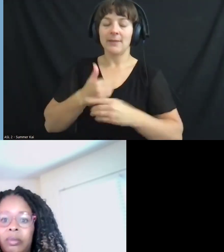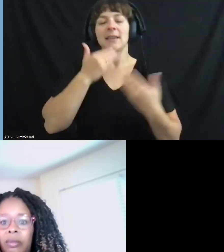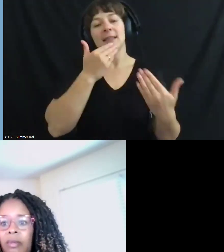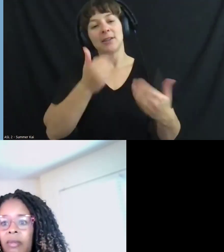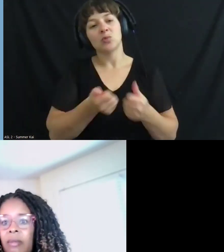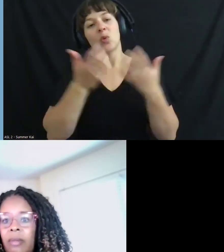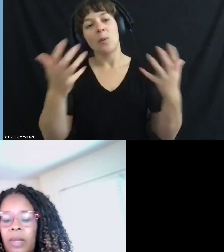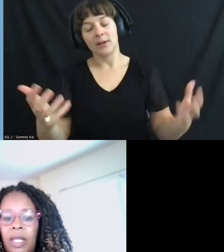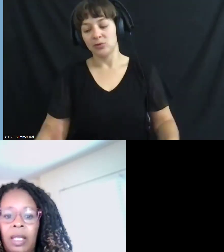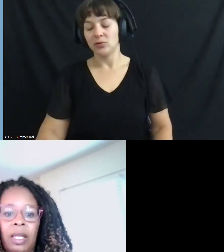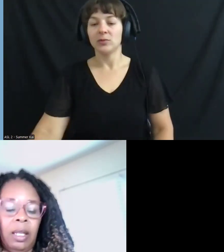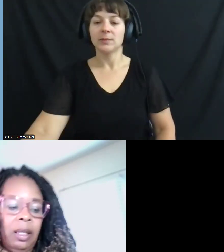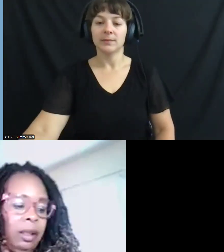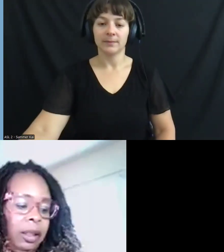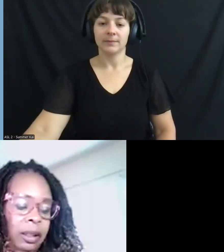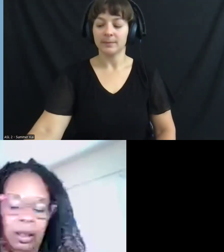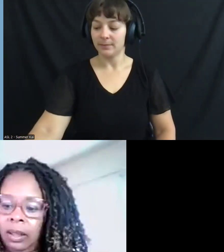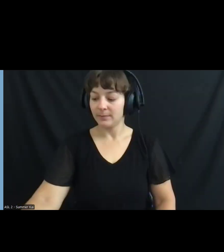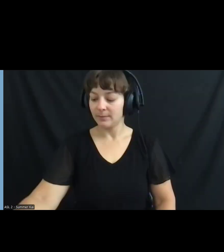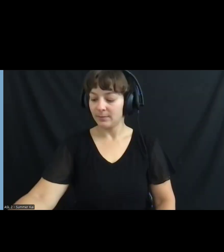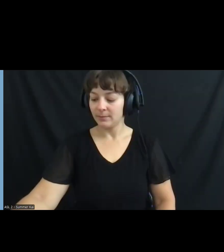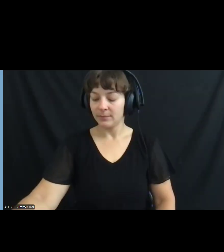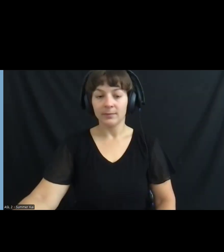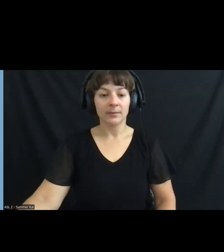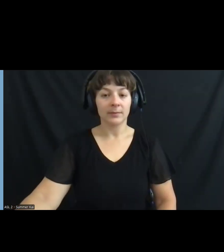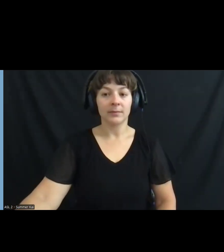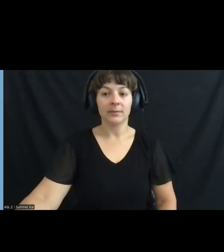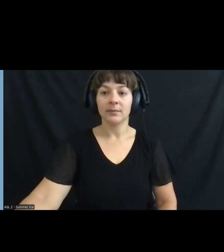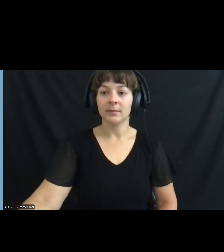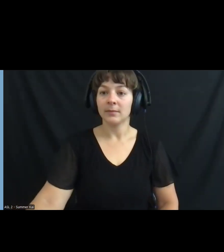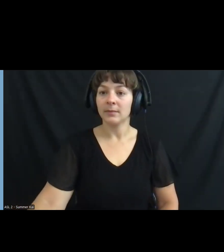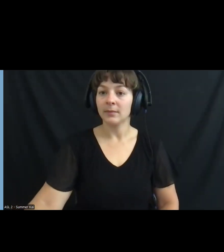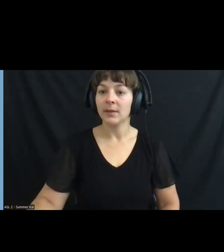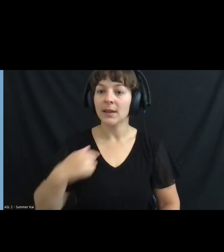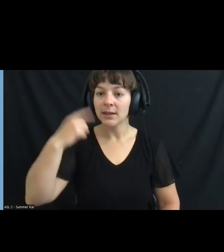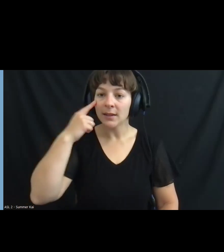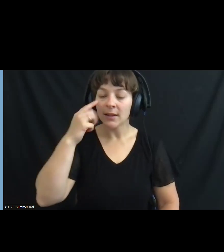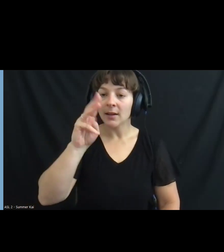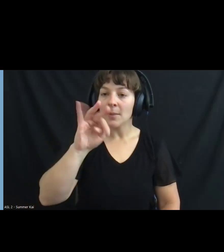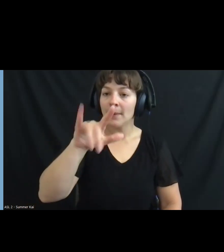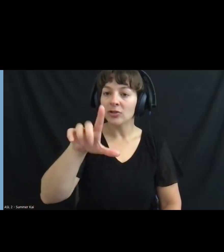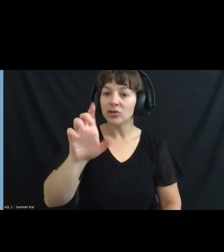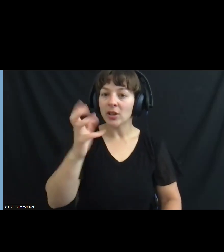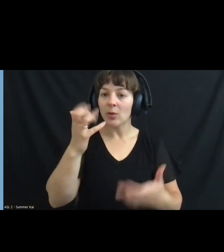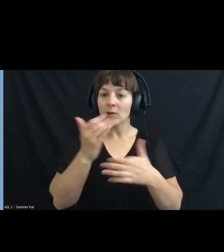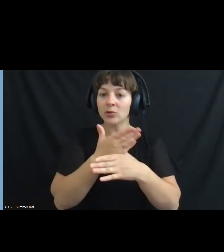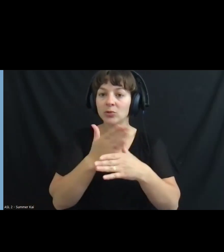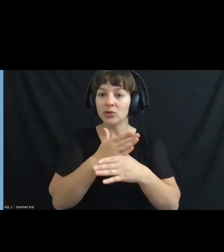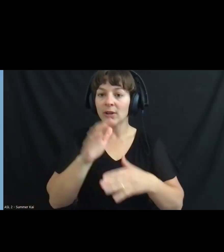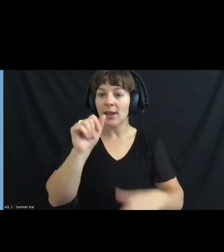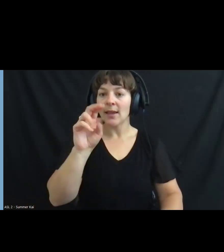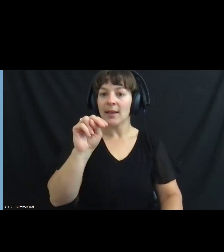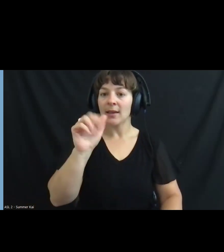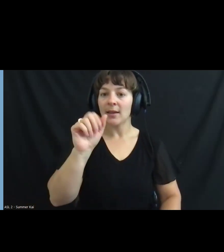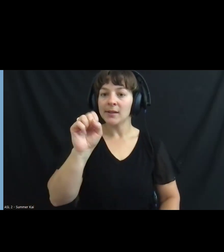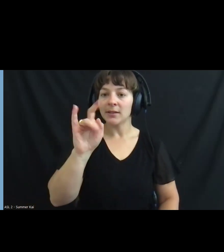Thank you, Andrea. Do we have anything else? I think Michelle wanted to speak, and then I see that Anastasia. Anastasia, why don't you go first, and